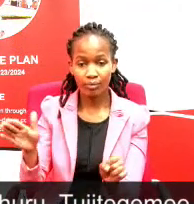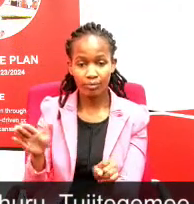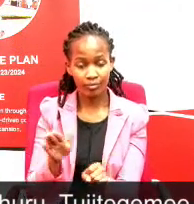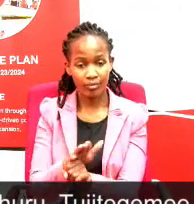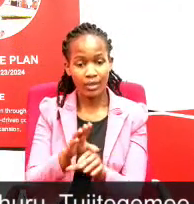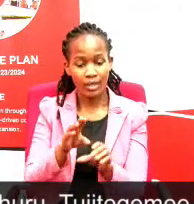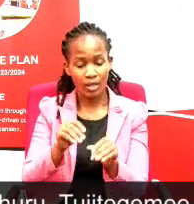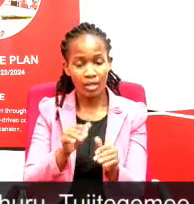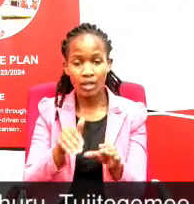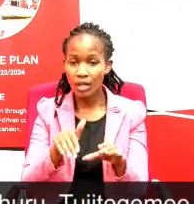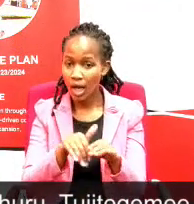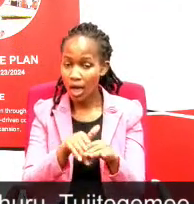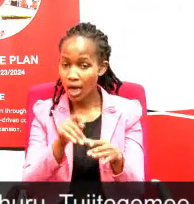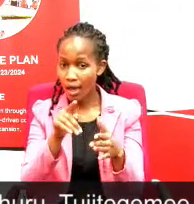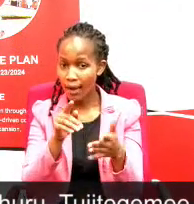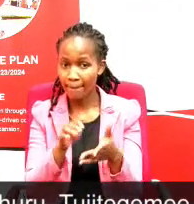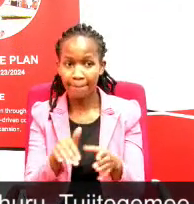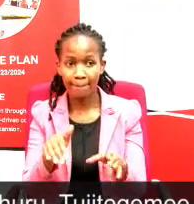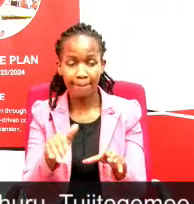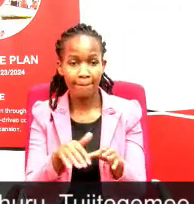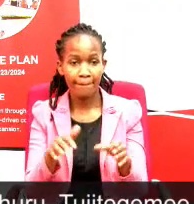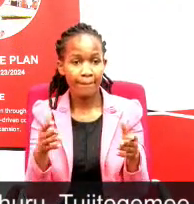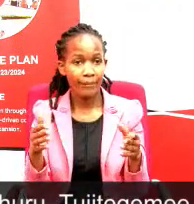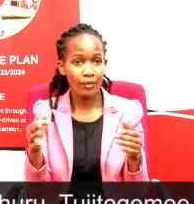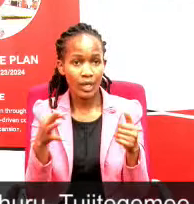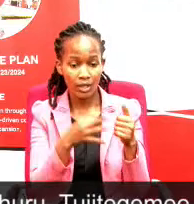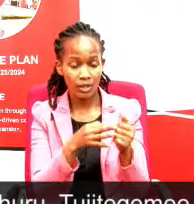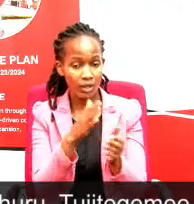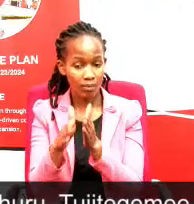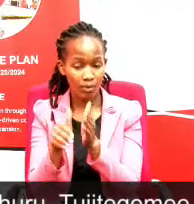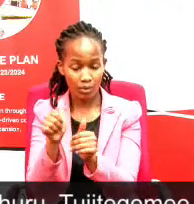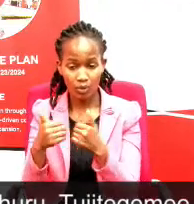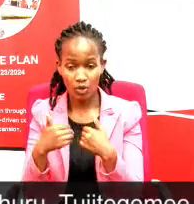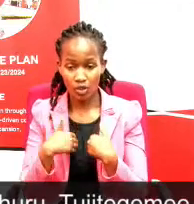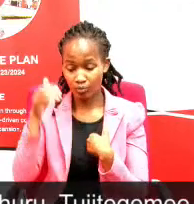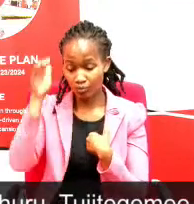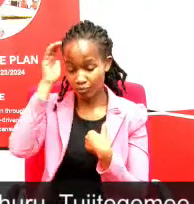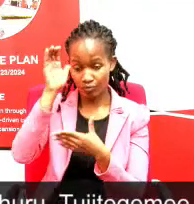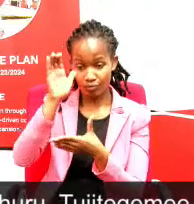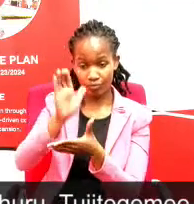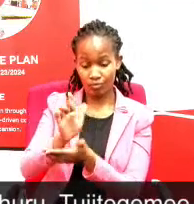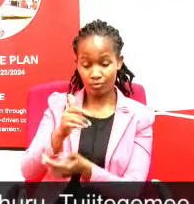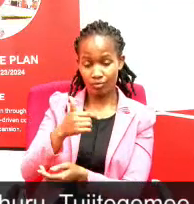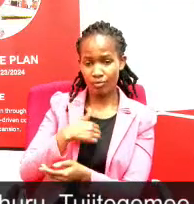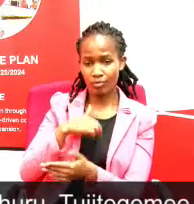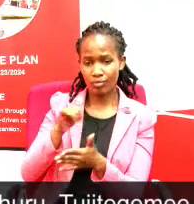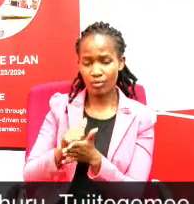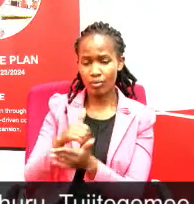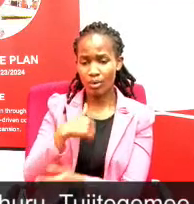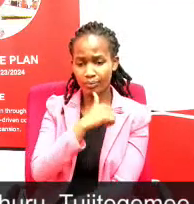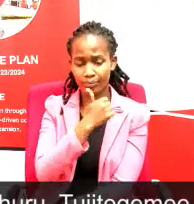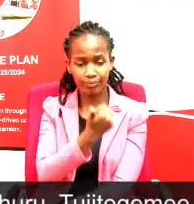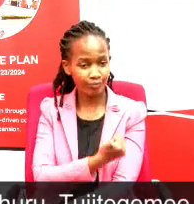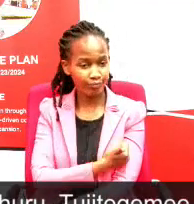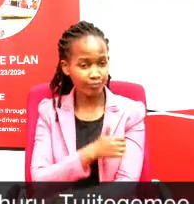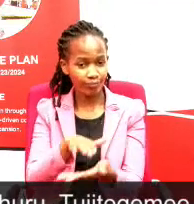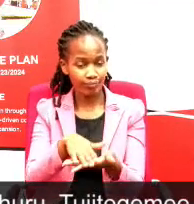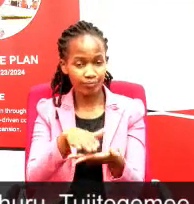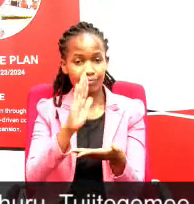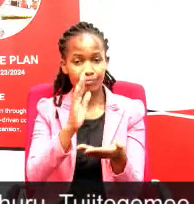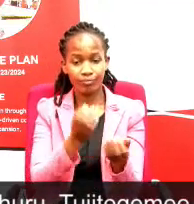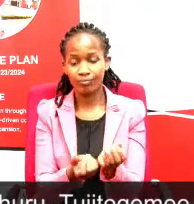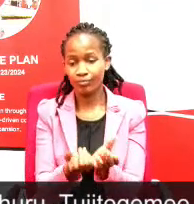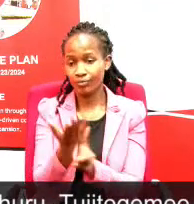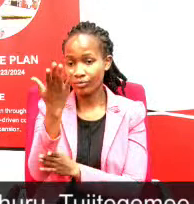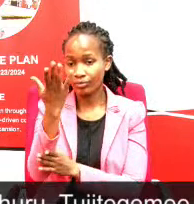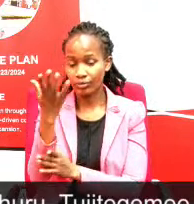within the 8th corporate plan. I believe that will propel the authority further